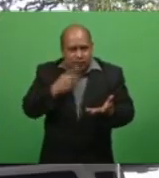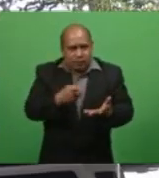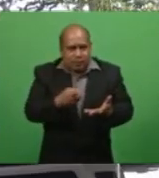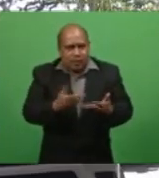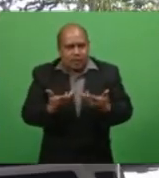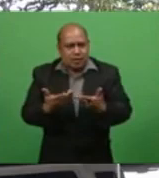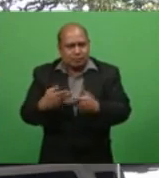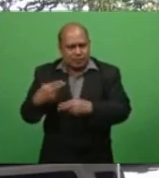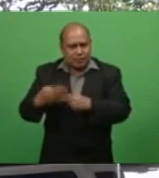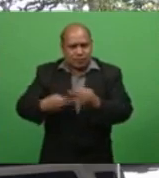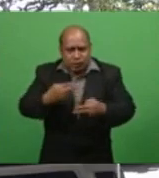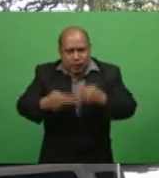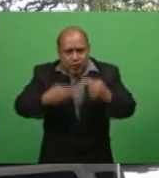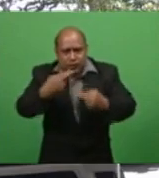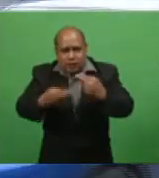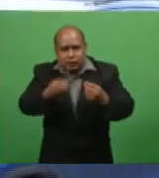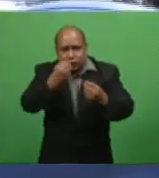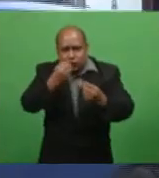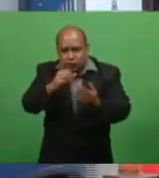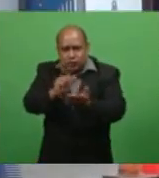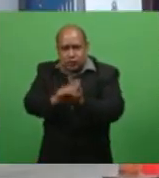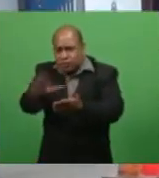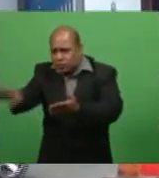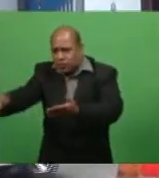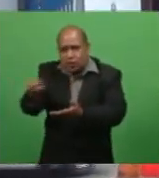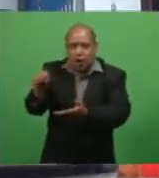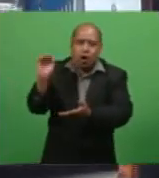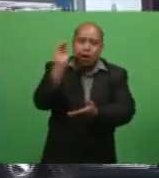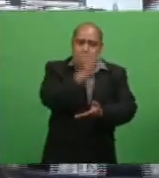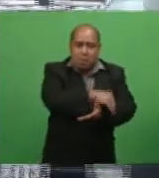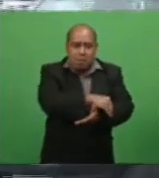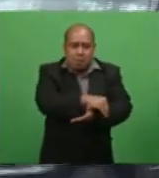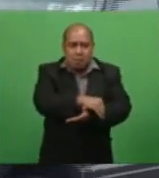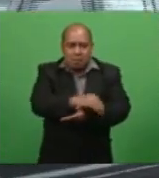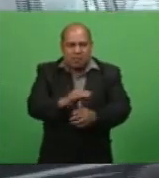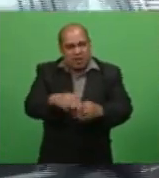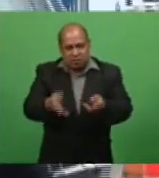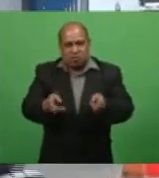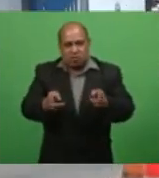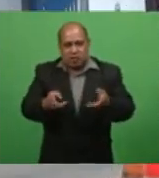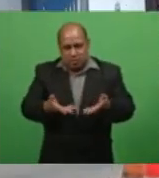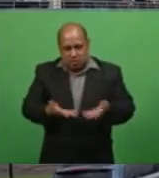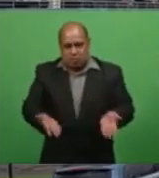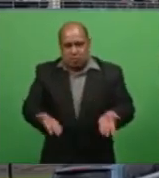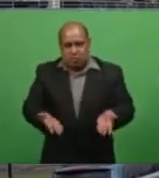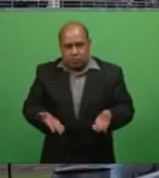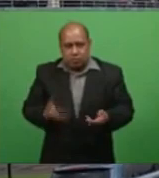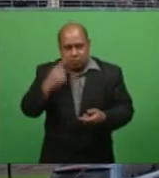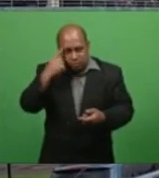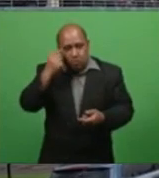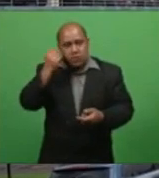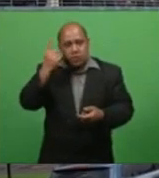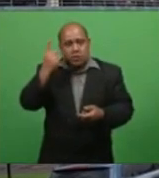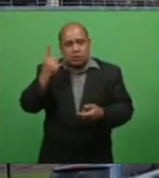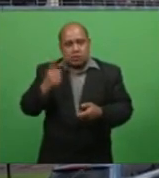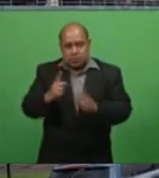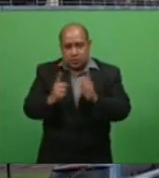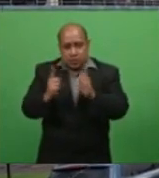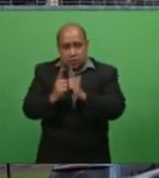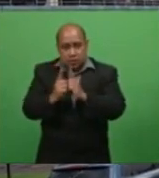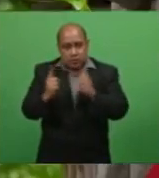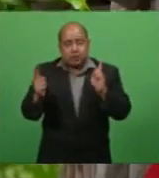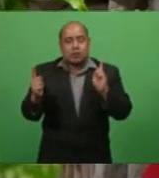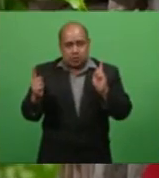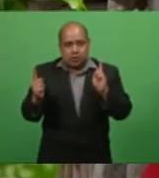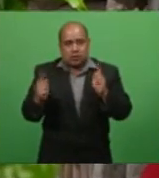that they're not congregating customers. The new norm is realizing that social distancing is a way in which you can break the chain of infection. It